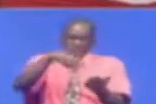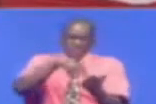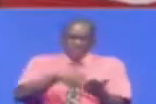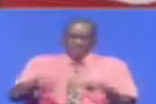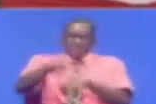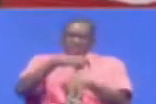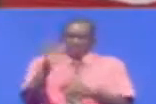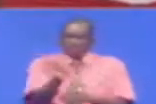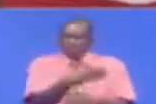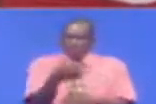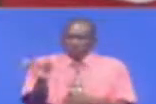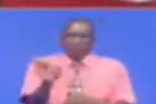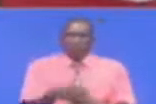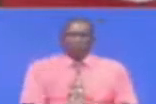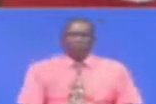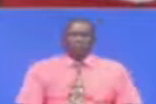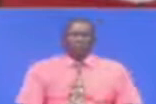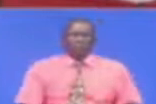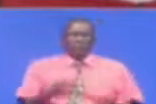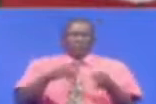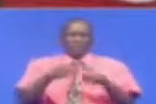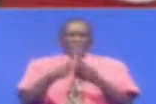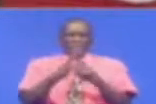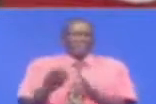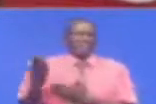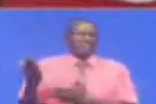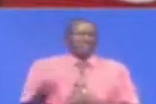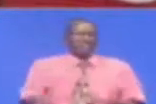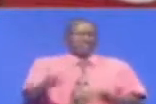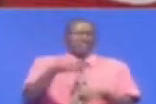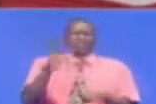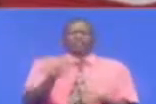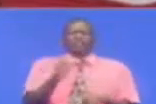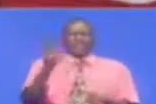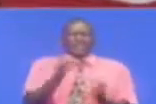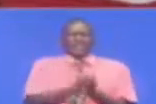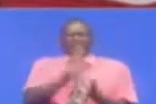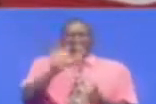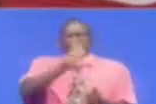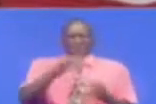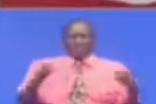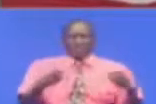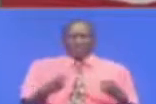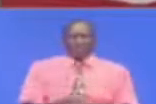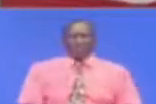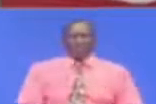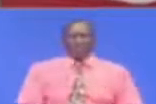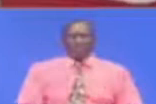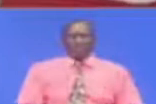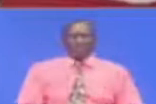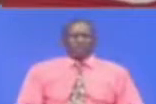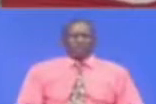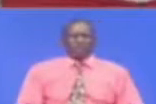from the engineers behind us there. The national anthem of Kenya and the East African Community anthem.